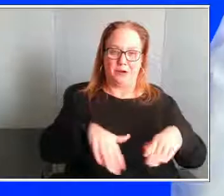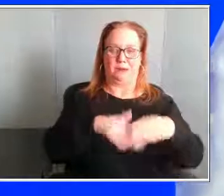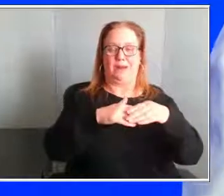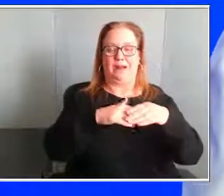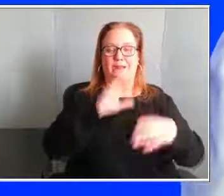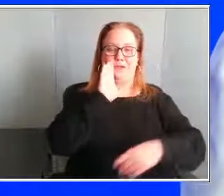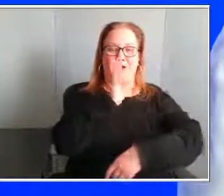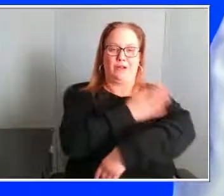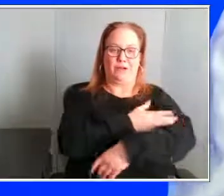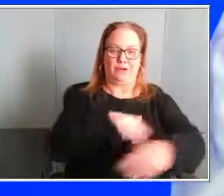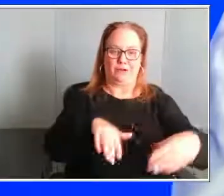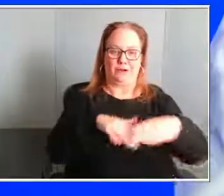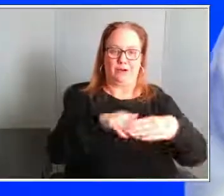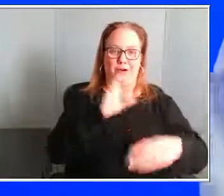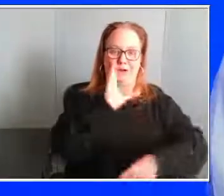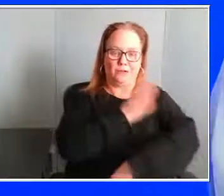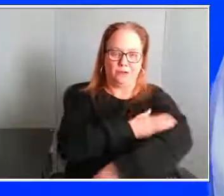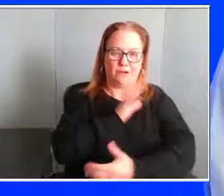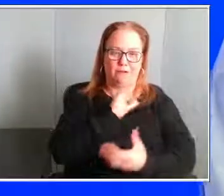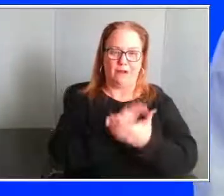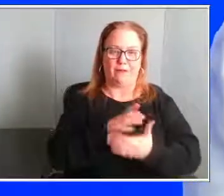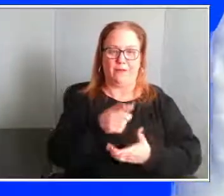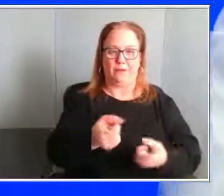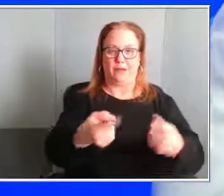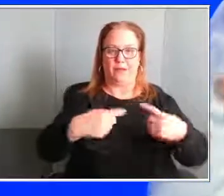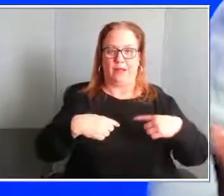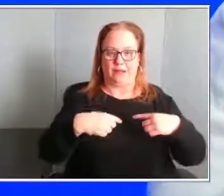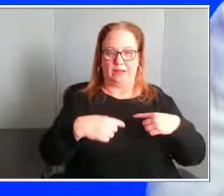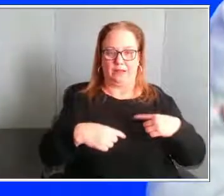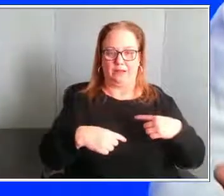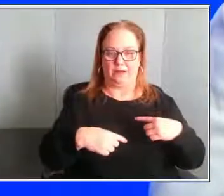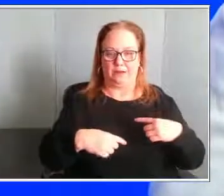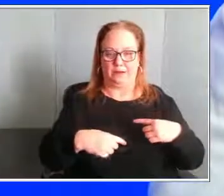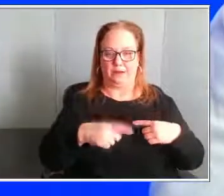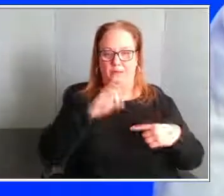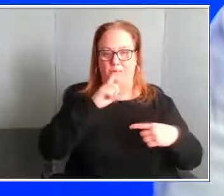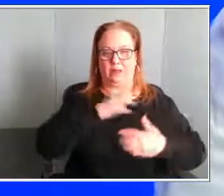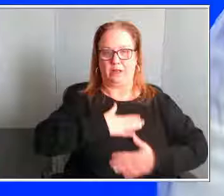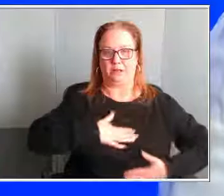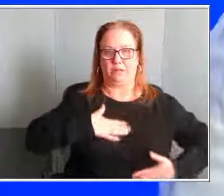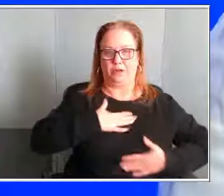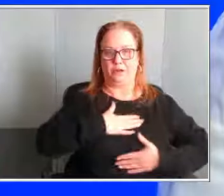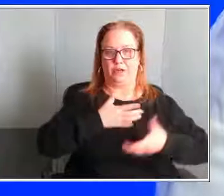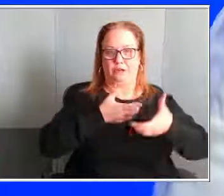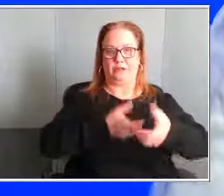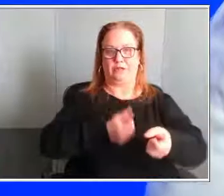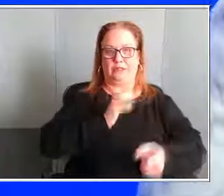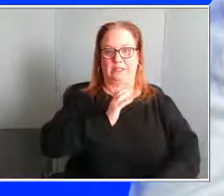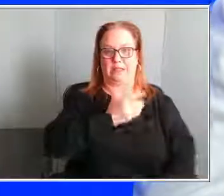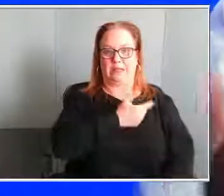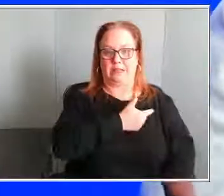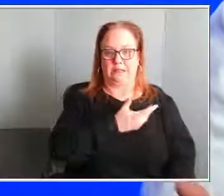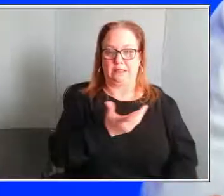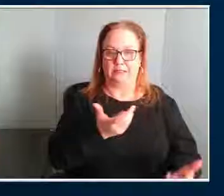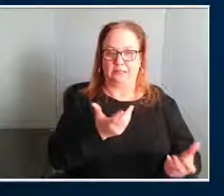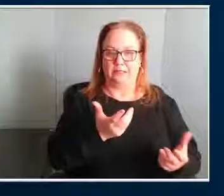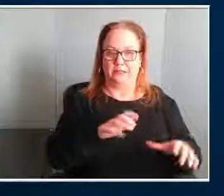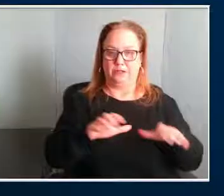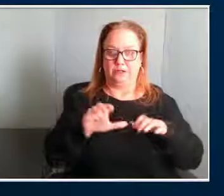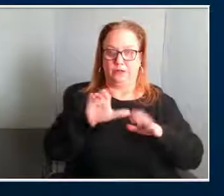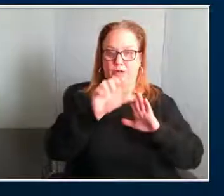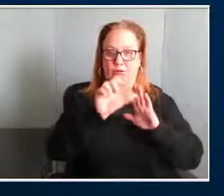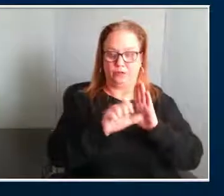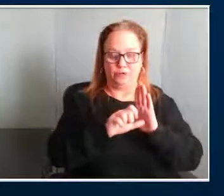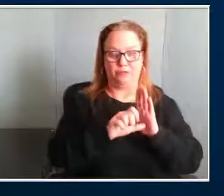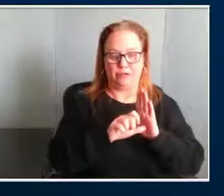Your daughter and wife were there when you came in, and we really appreciate your trust in us to do these surgeries and then